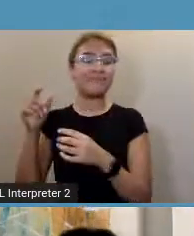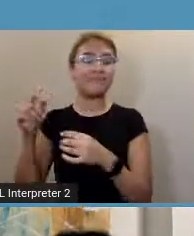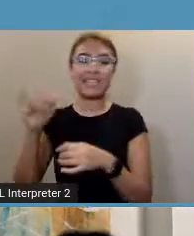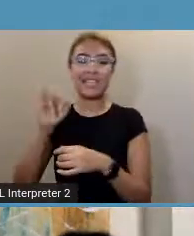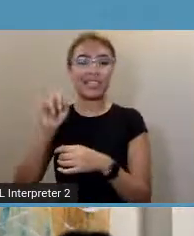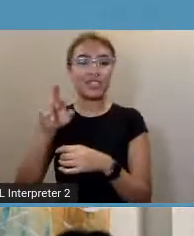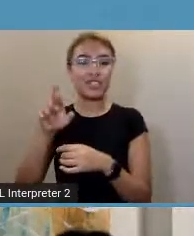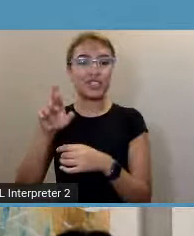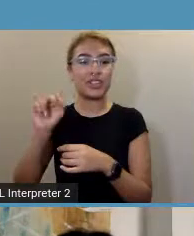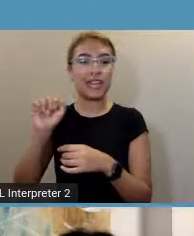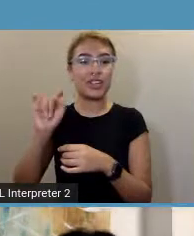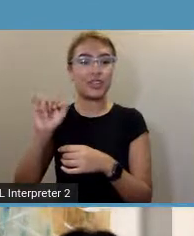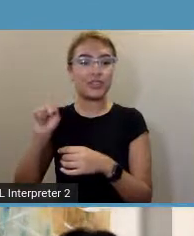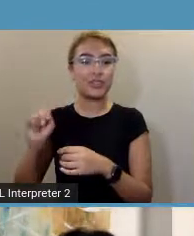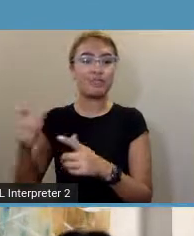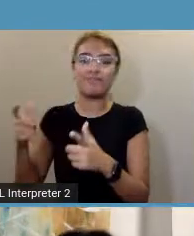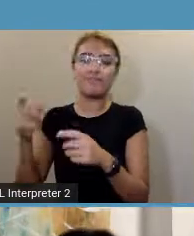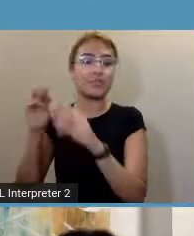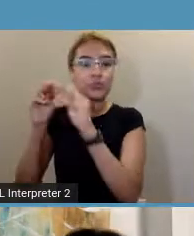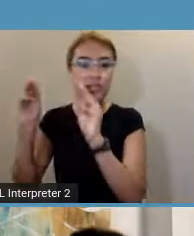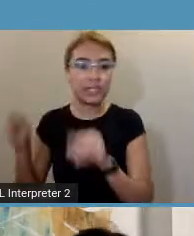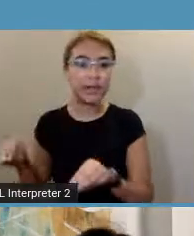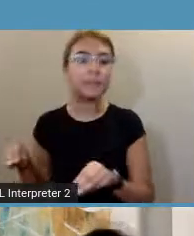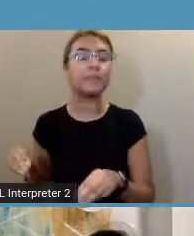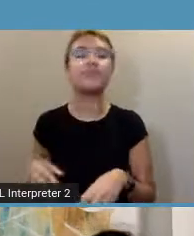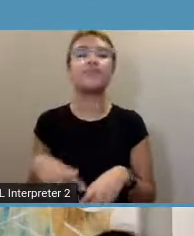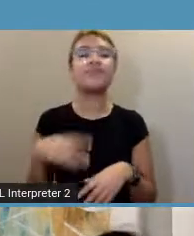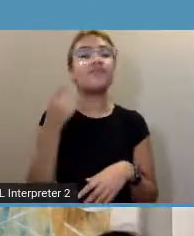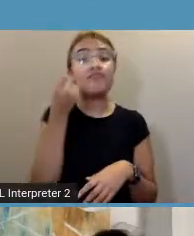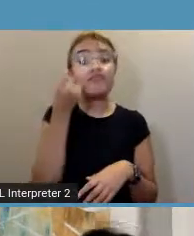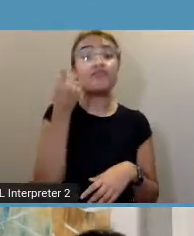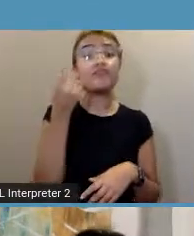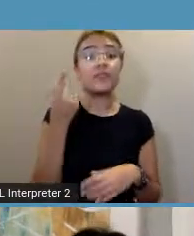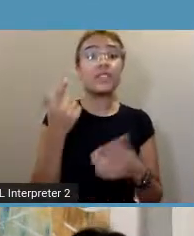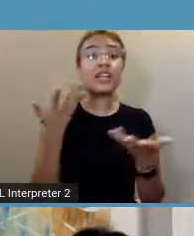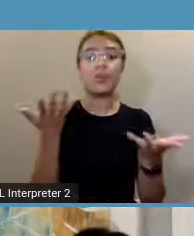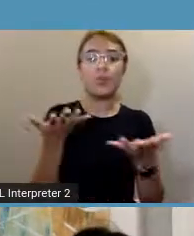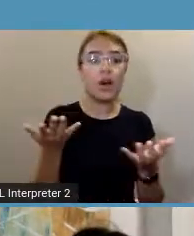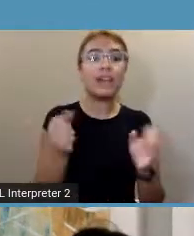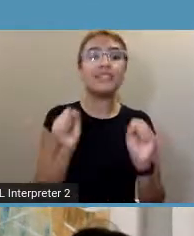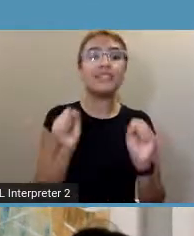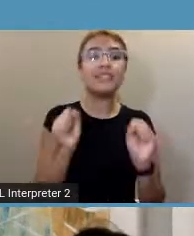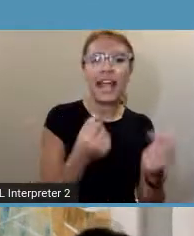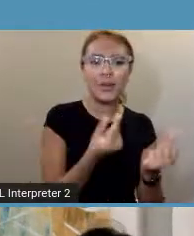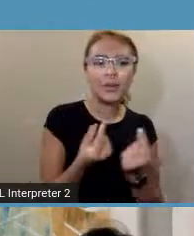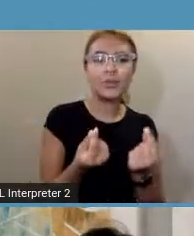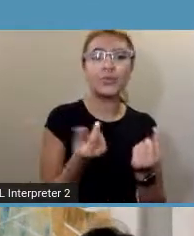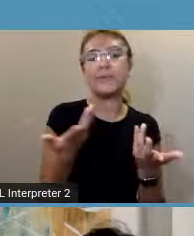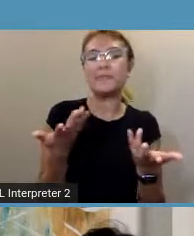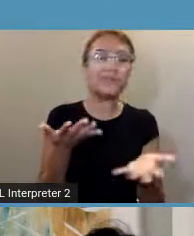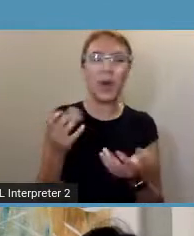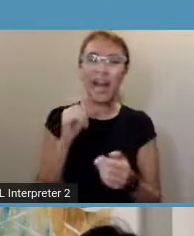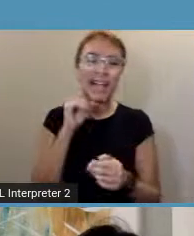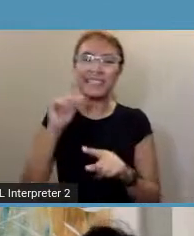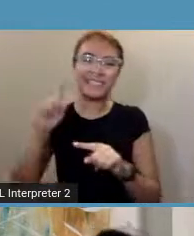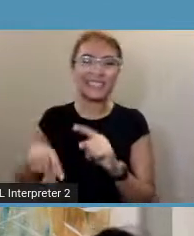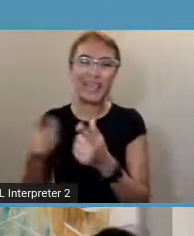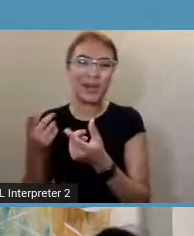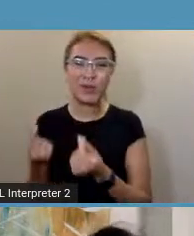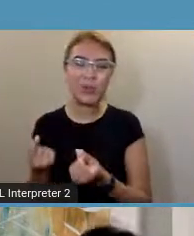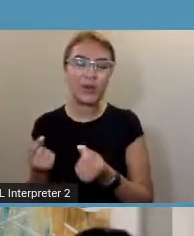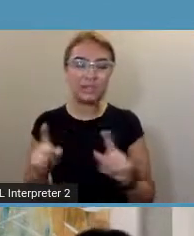me a way of realizing what can be done, what can't be done, but also that the workflows are not that different. What is different is the